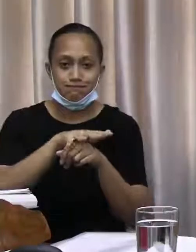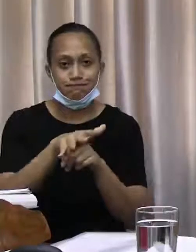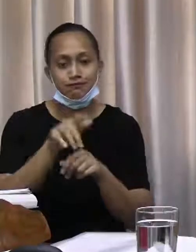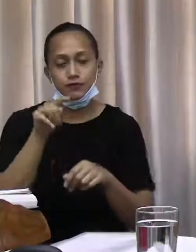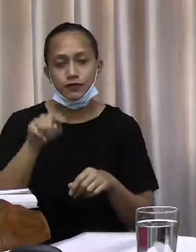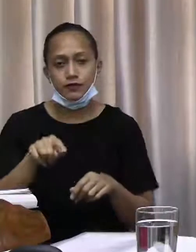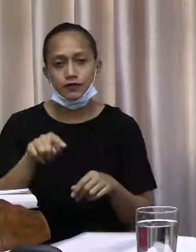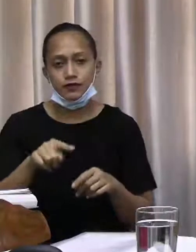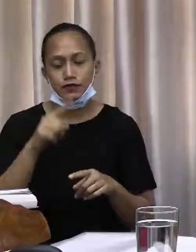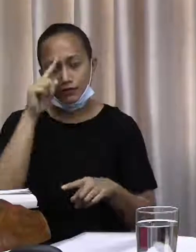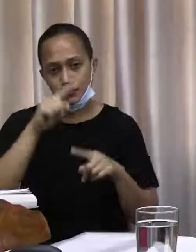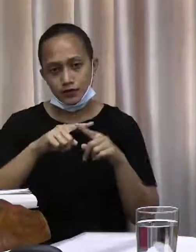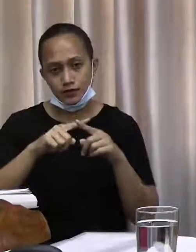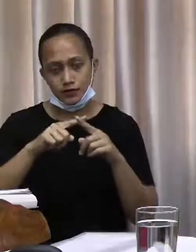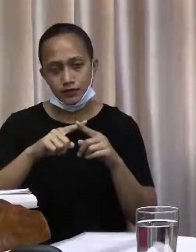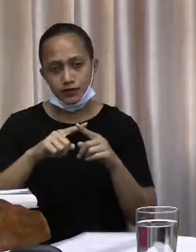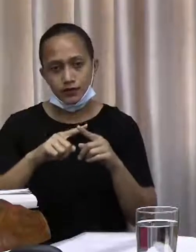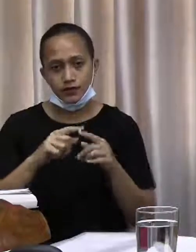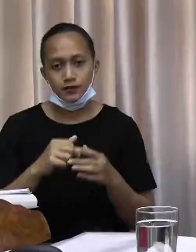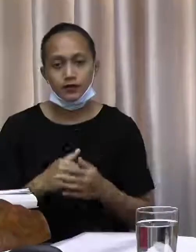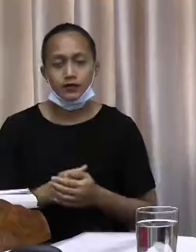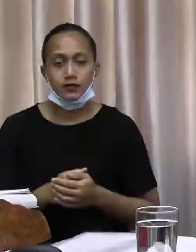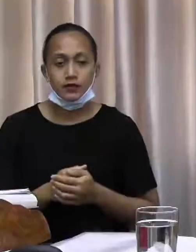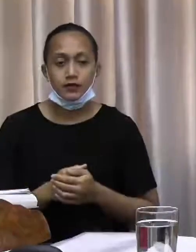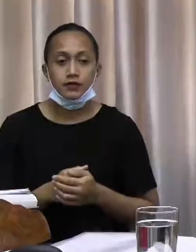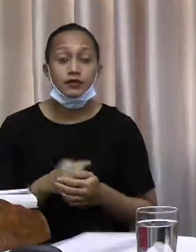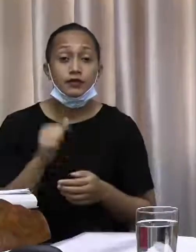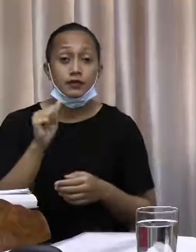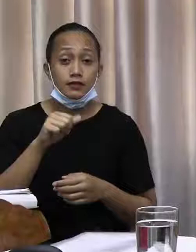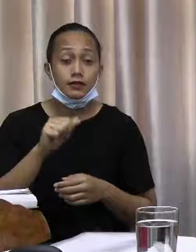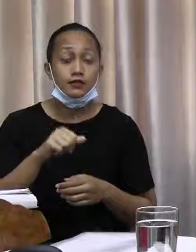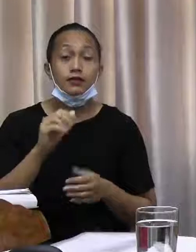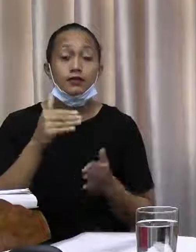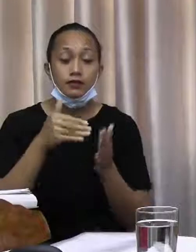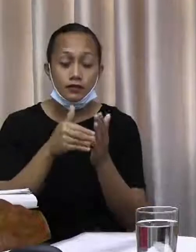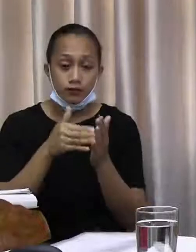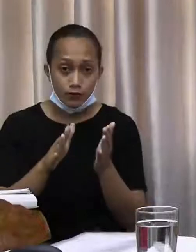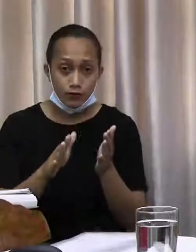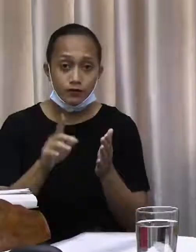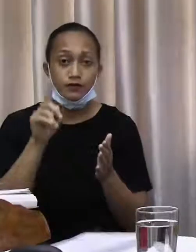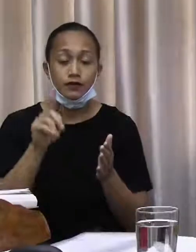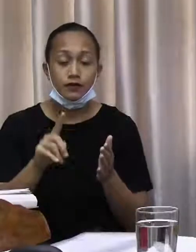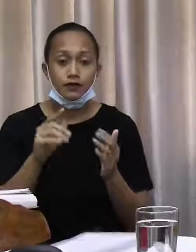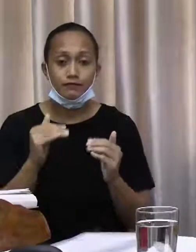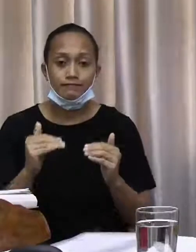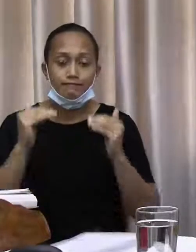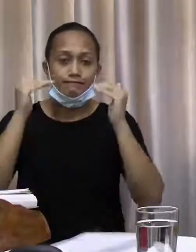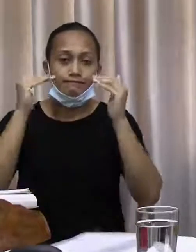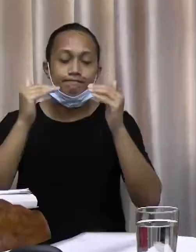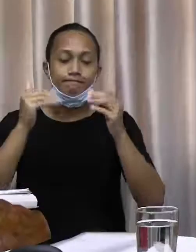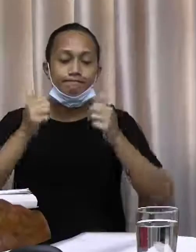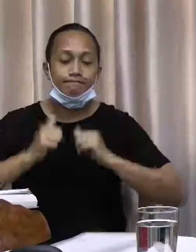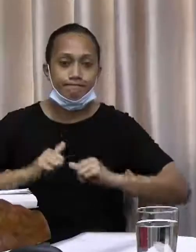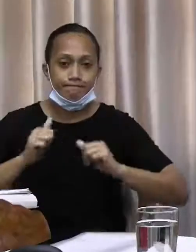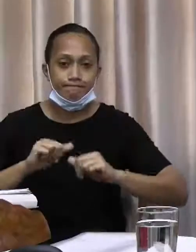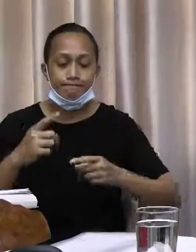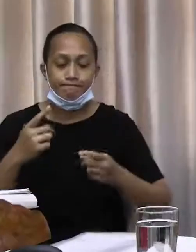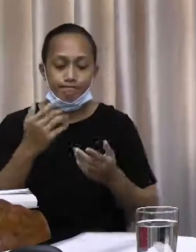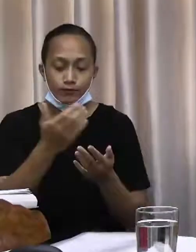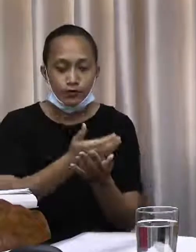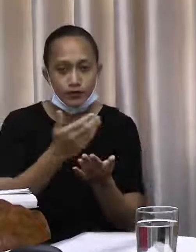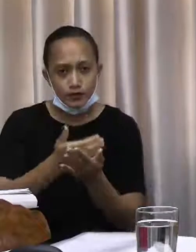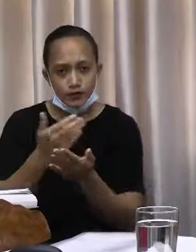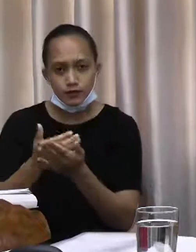virus. However, it is clinically proven that promoting the practices of simple